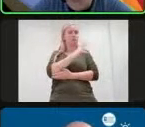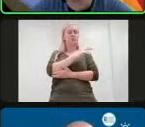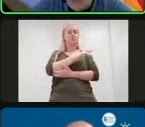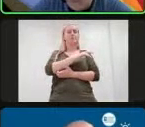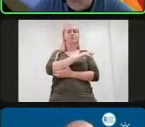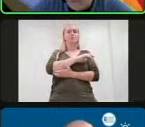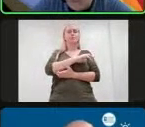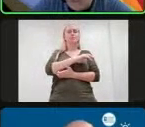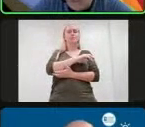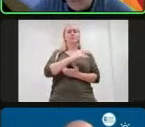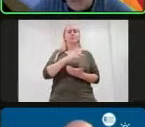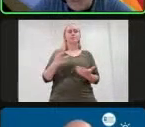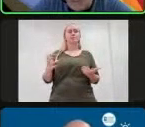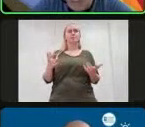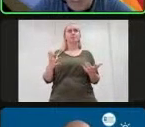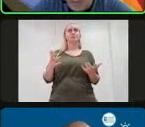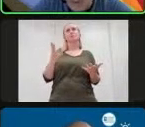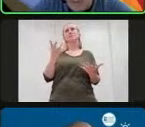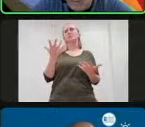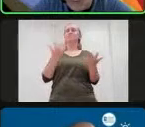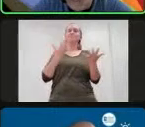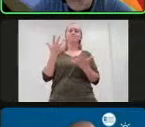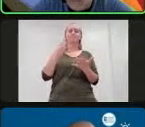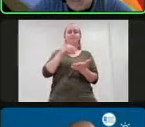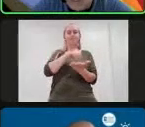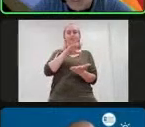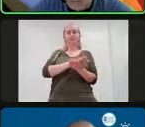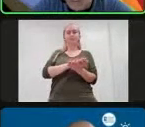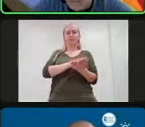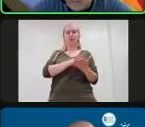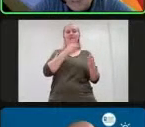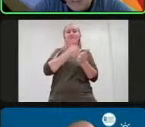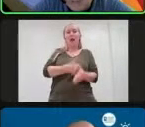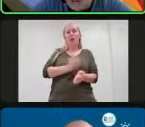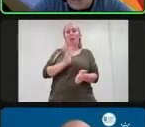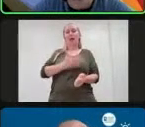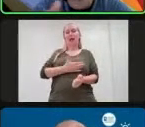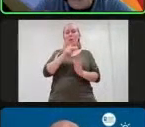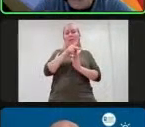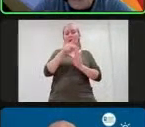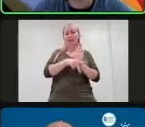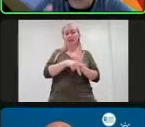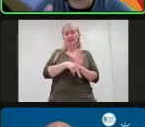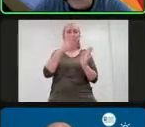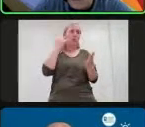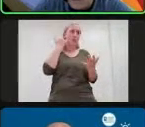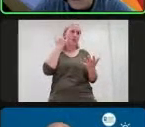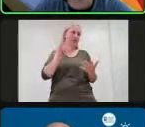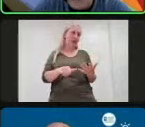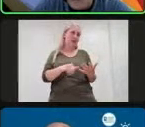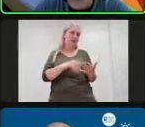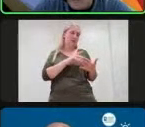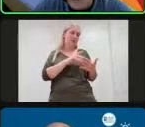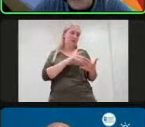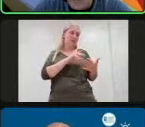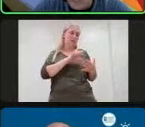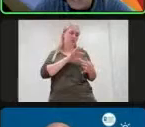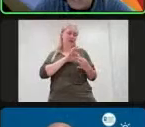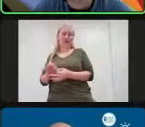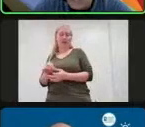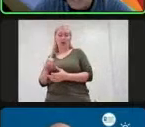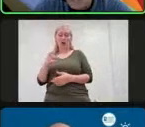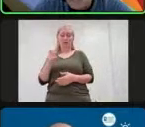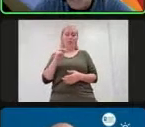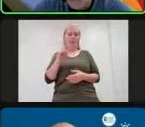an idea of building in our abiding by our governance policies. And then I don't know if that's going into our operating and making